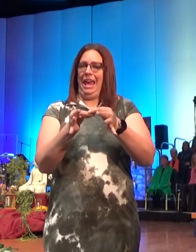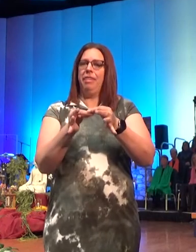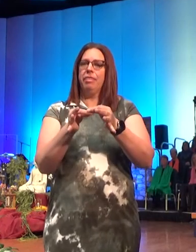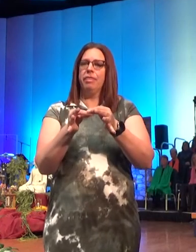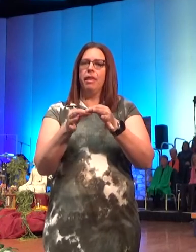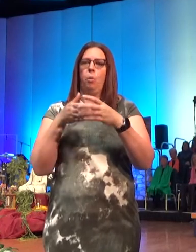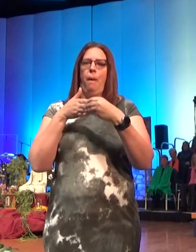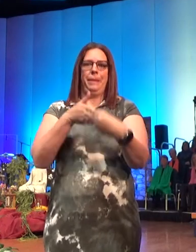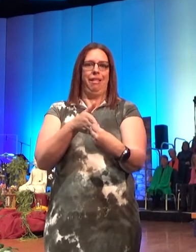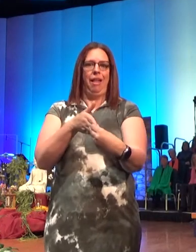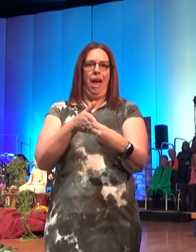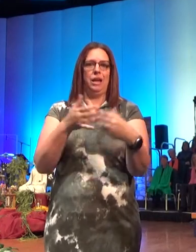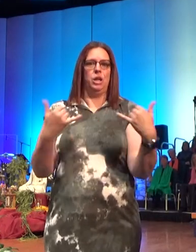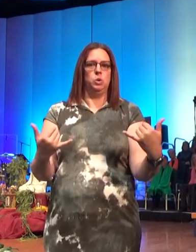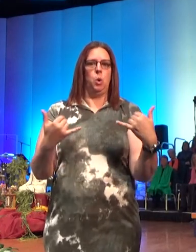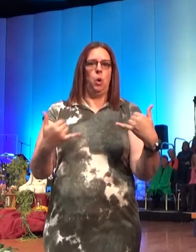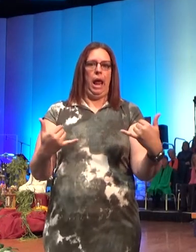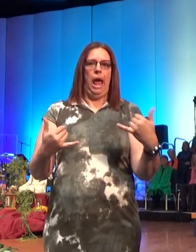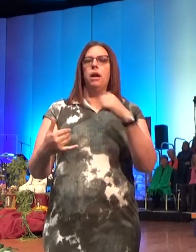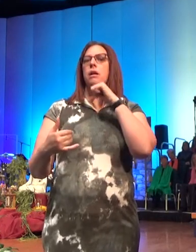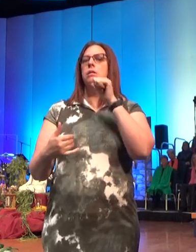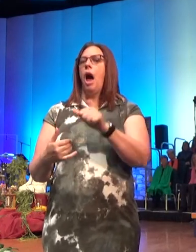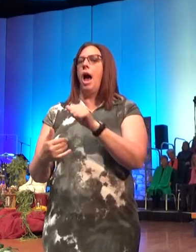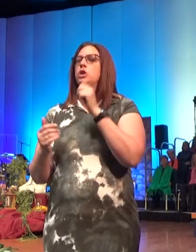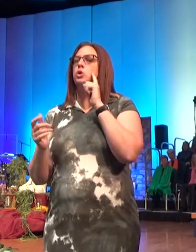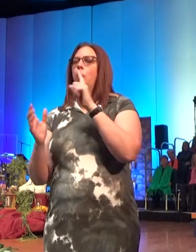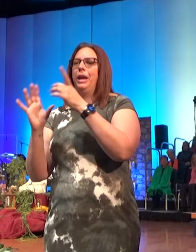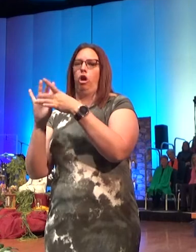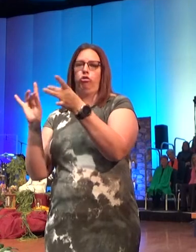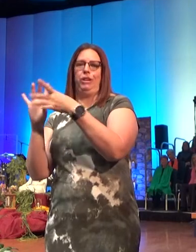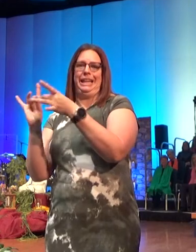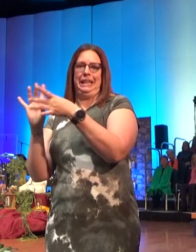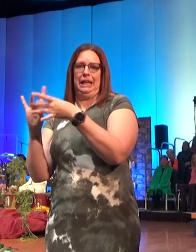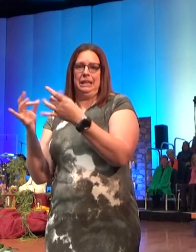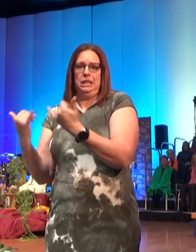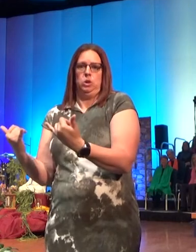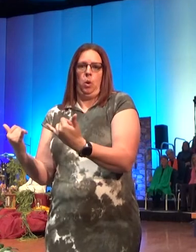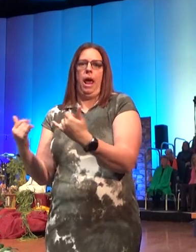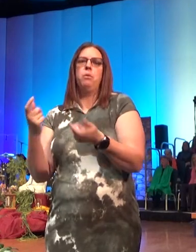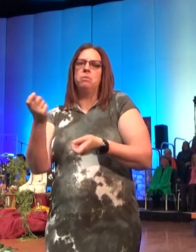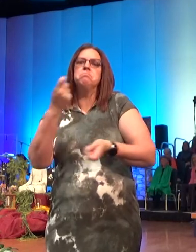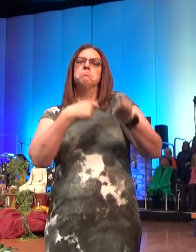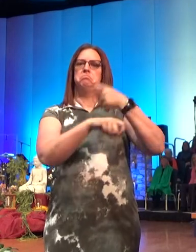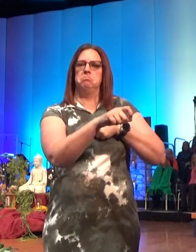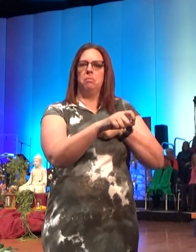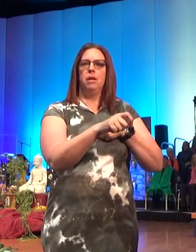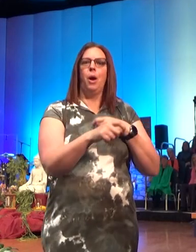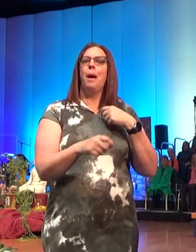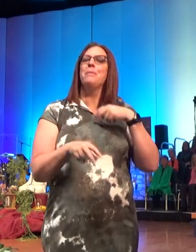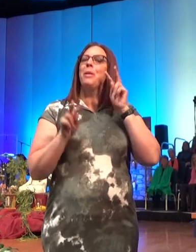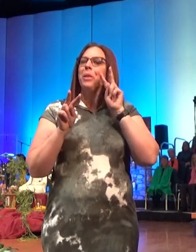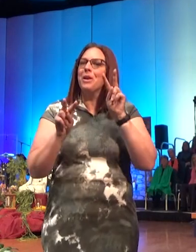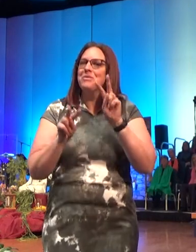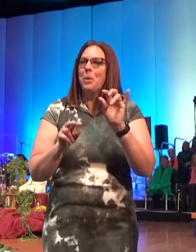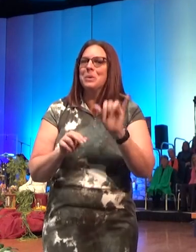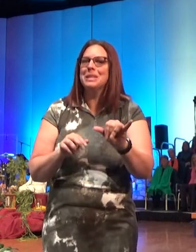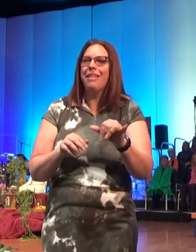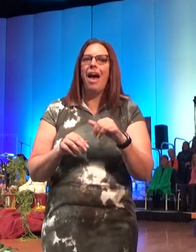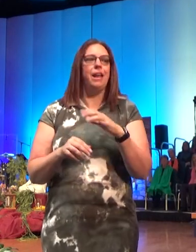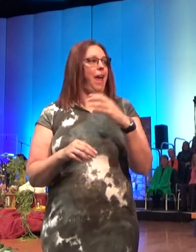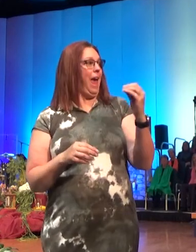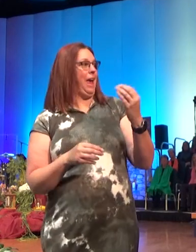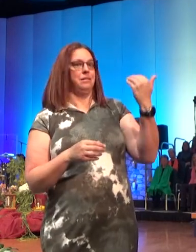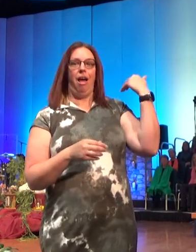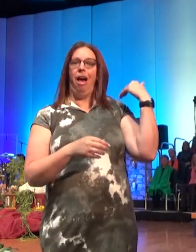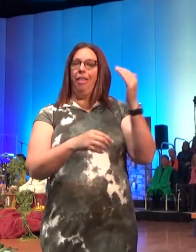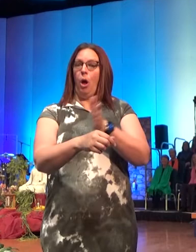interfaith honoring instead of our reading today. So looking forward to that. So looking forward to hearing from our incredible choir, their last performance of the year. And